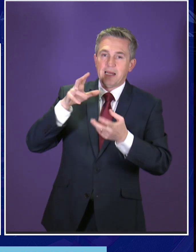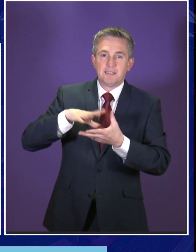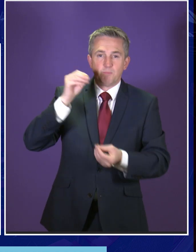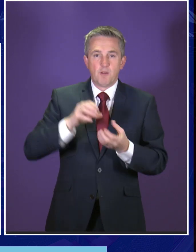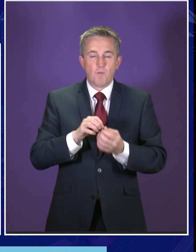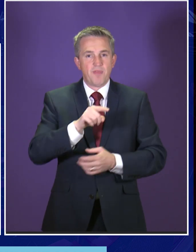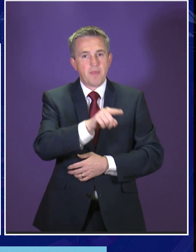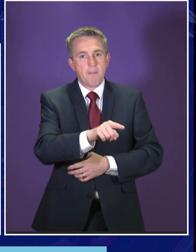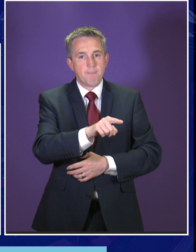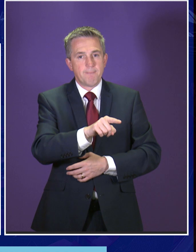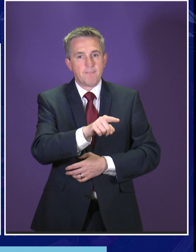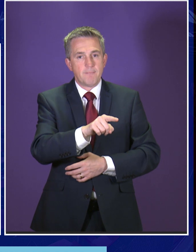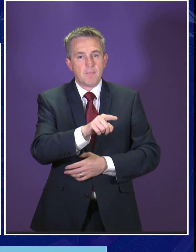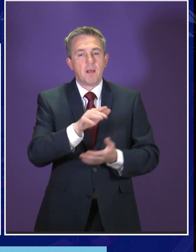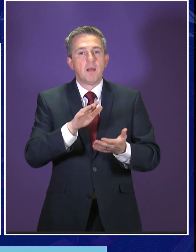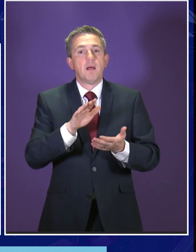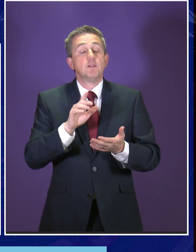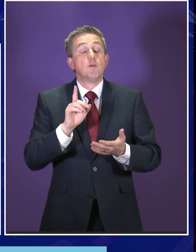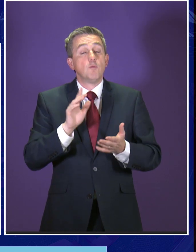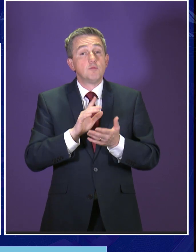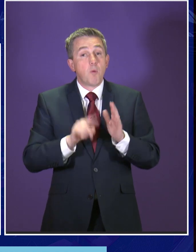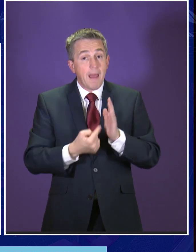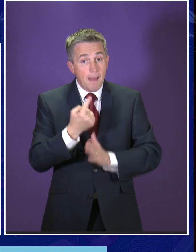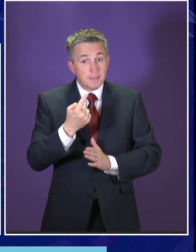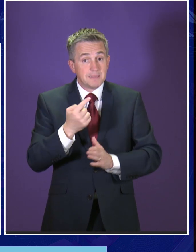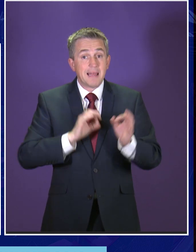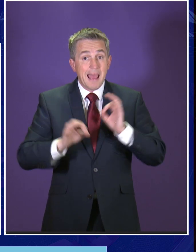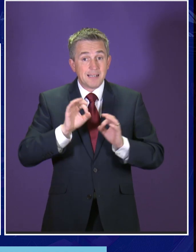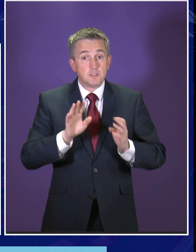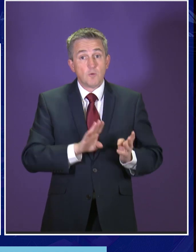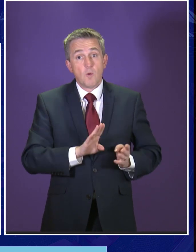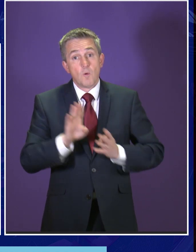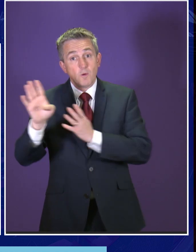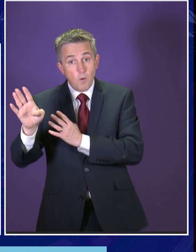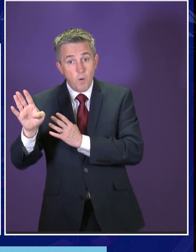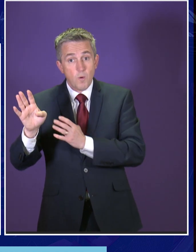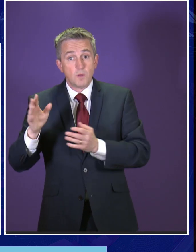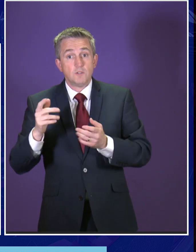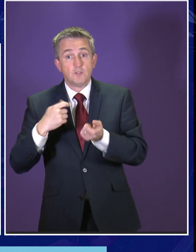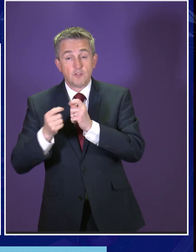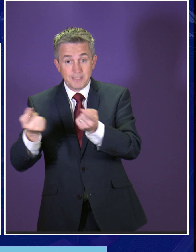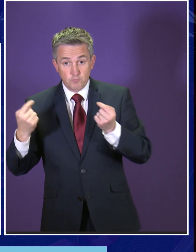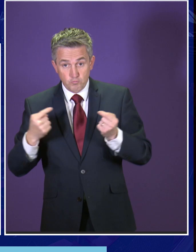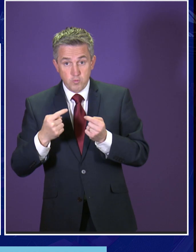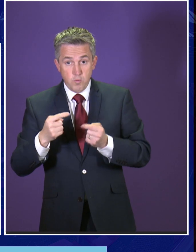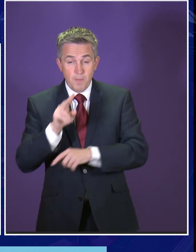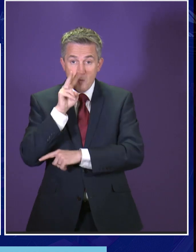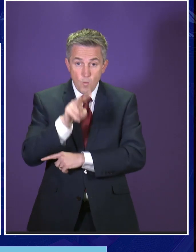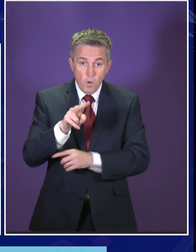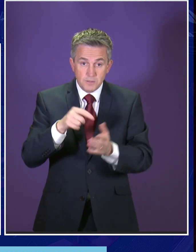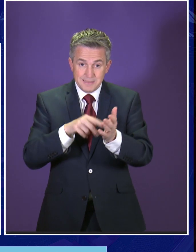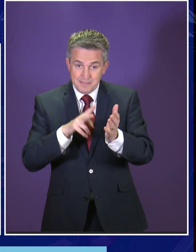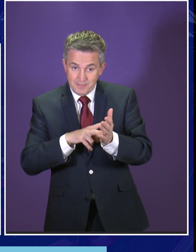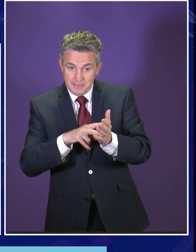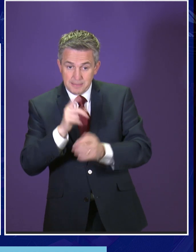This morphed into a practice of returning to the dressing rooms where they would see the stage and the departing audience on the television monitors, and it was